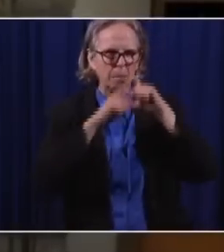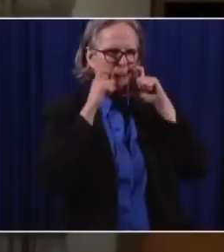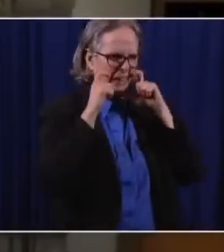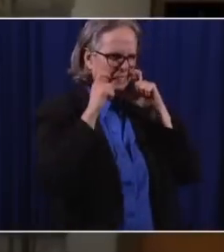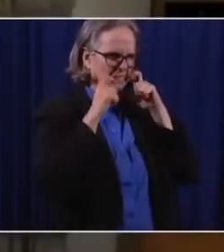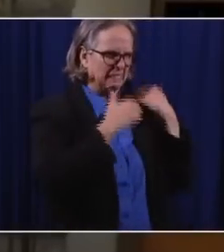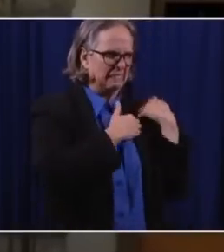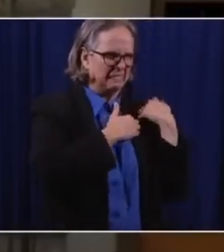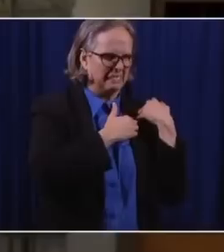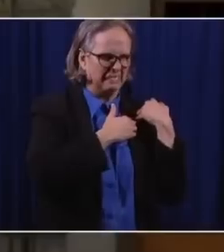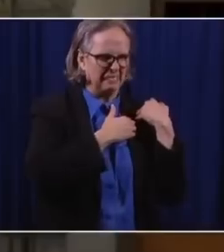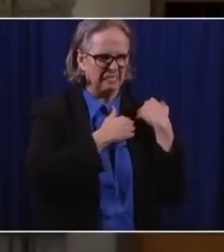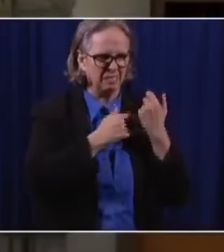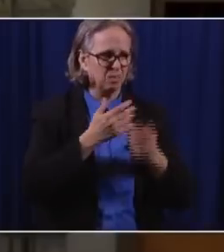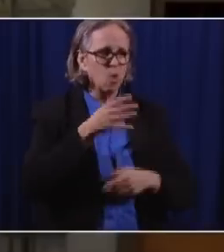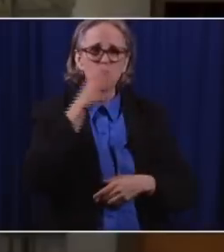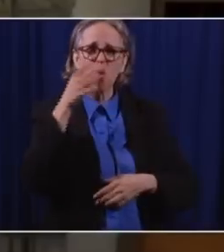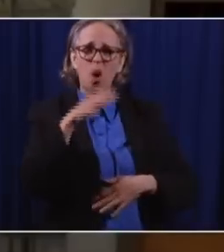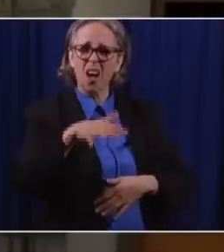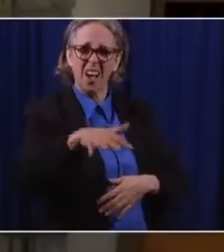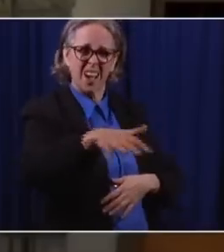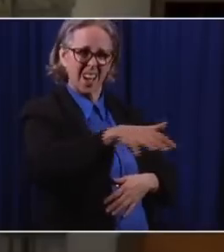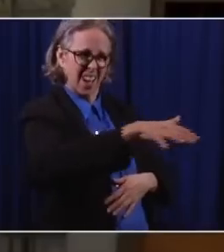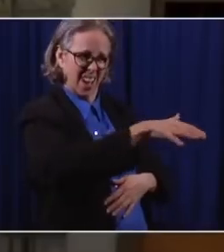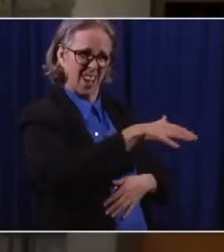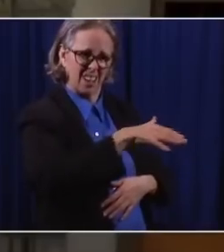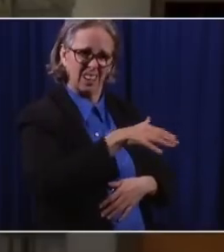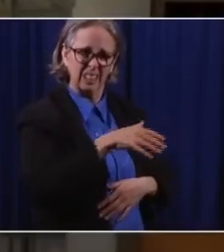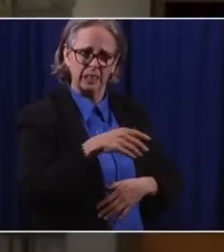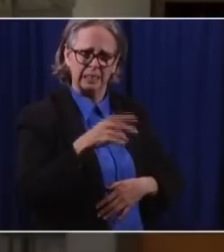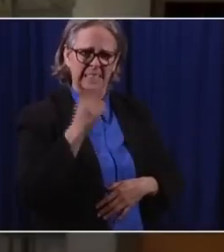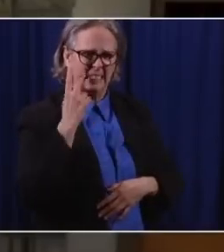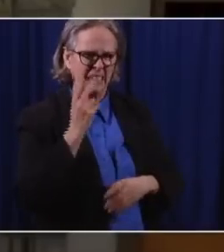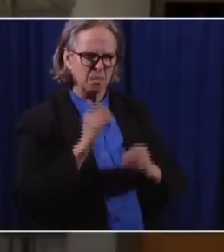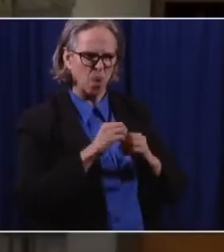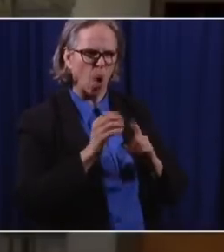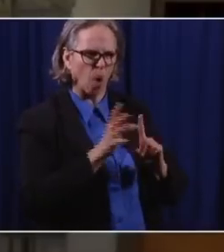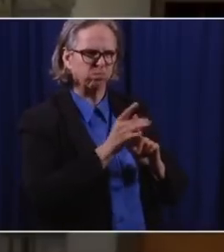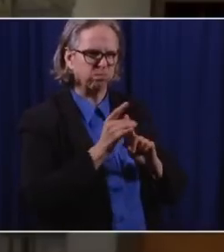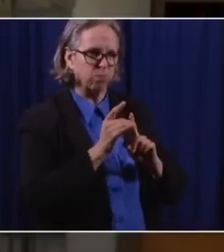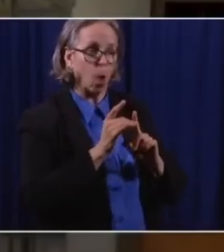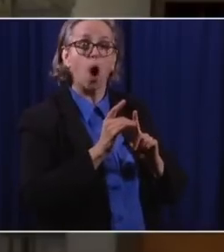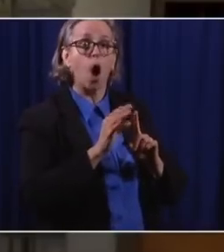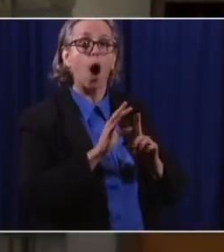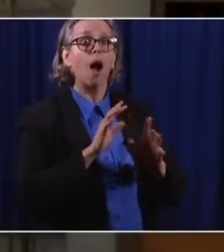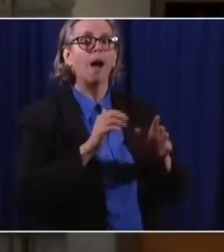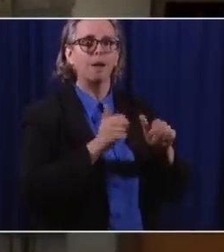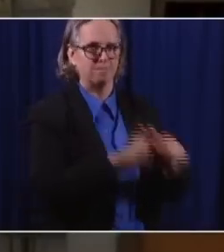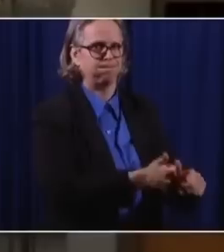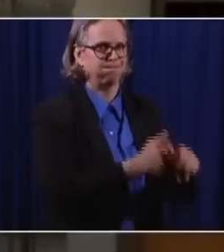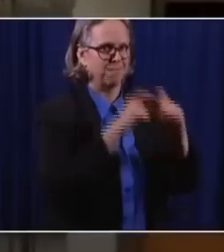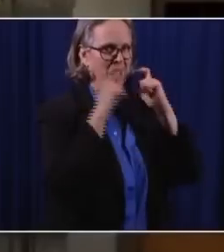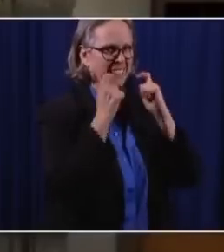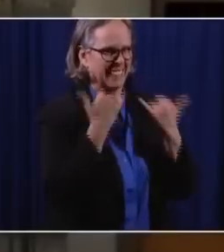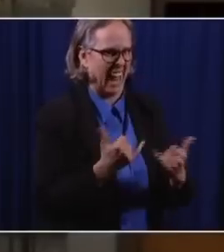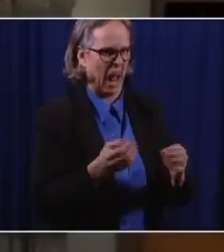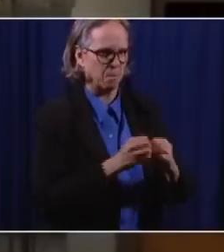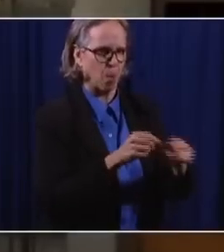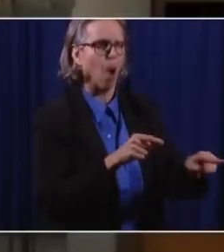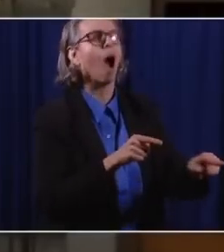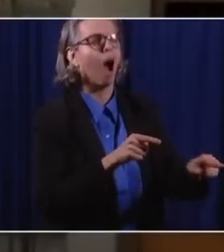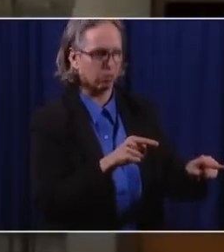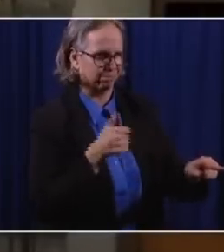been untouched before now, but are really being hit now. Just as a follow-up. Next question from Andrew Welsh Huggins